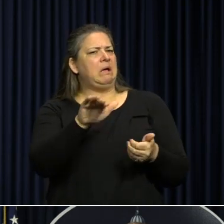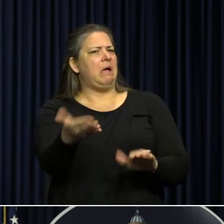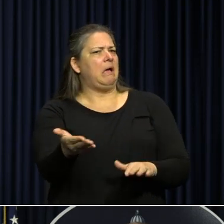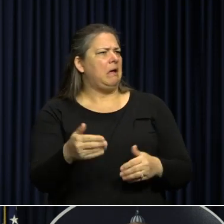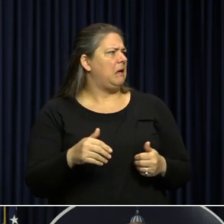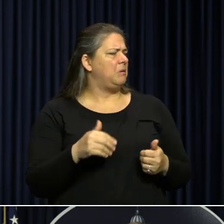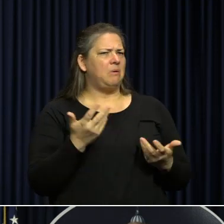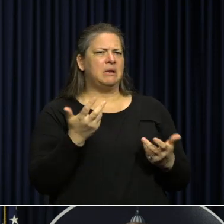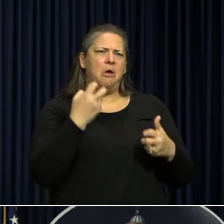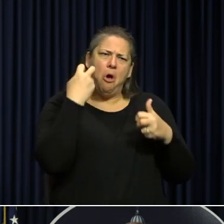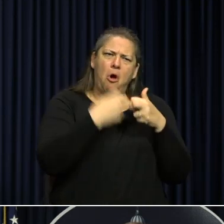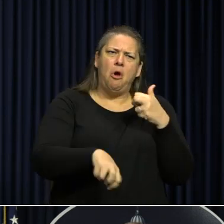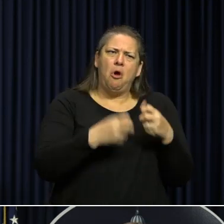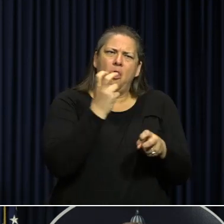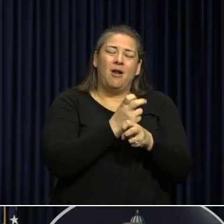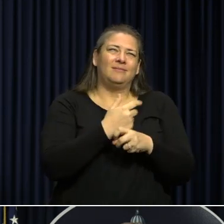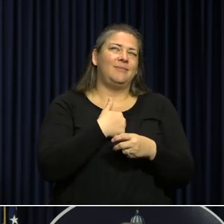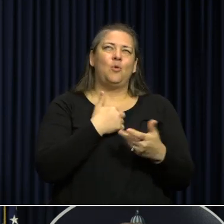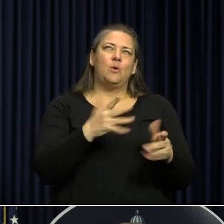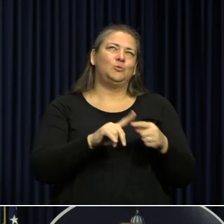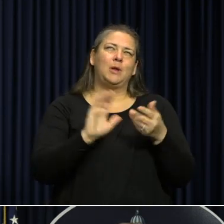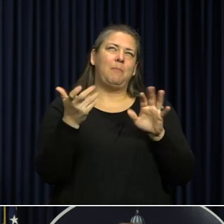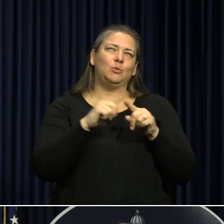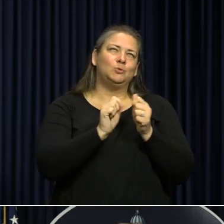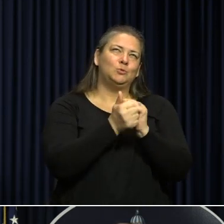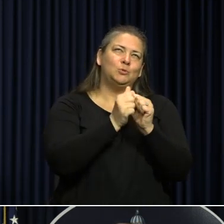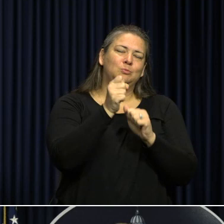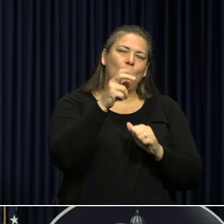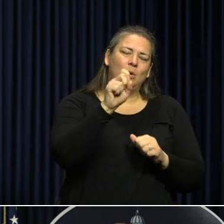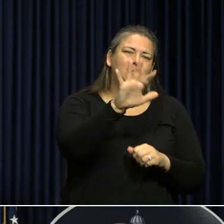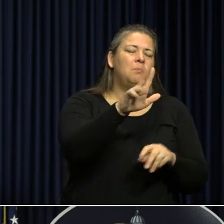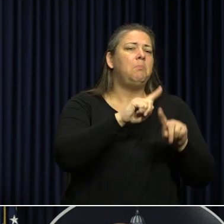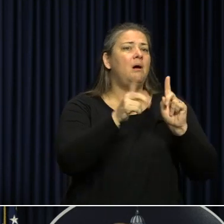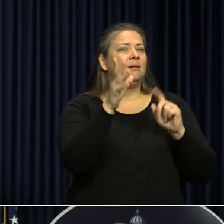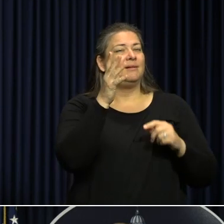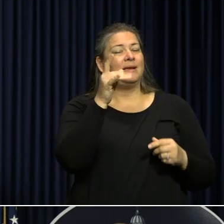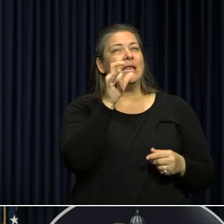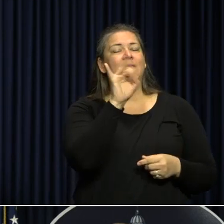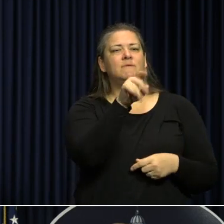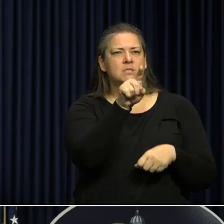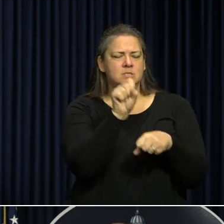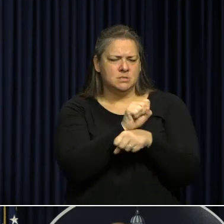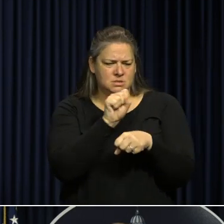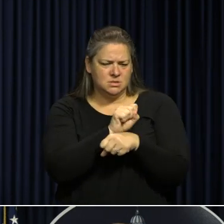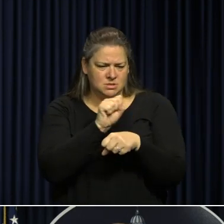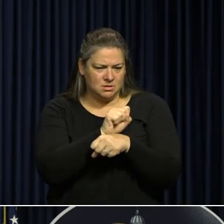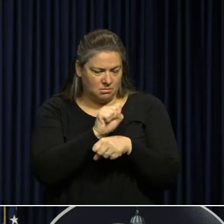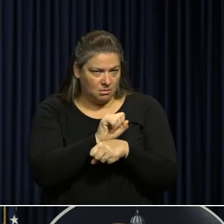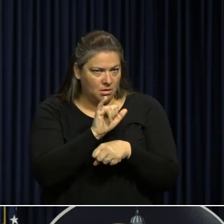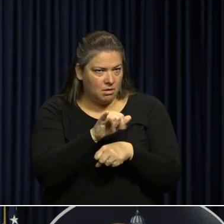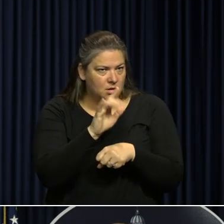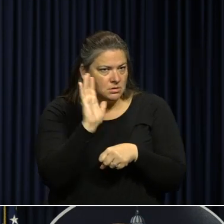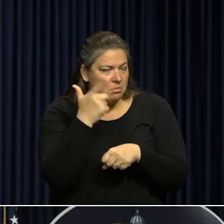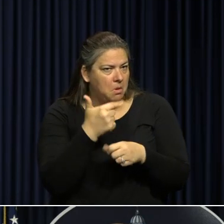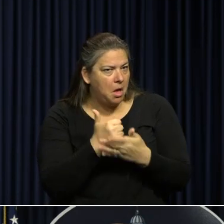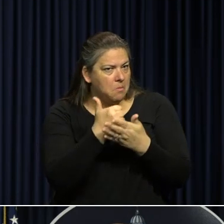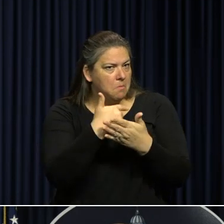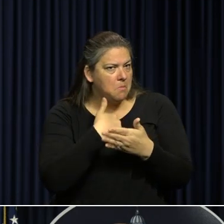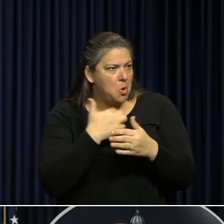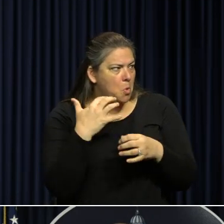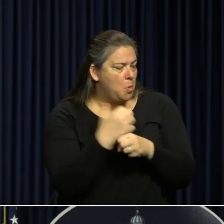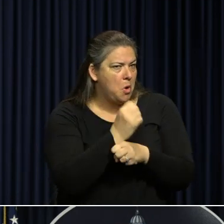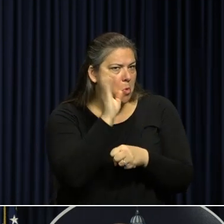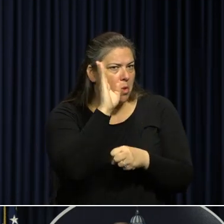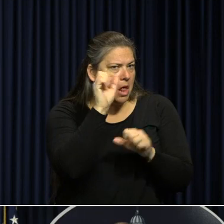to use sports analogies, but if you are doing something and it's helping you to win, it's helping you